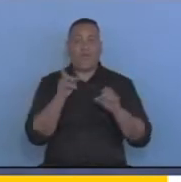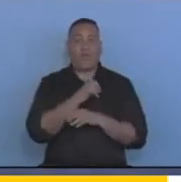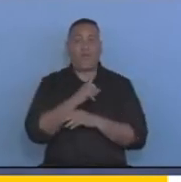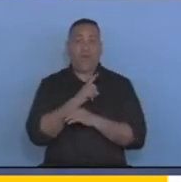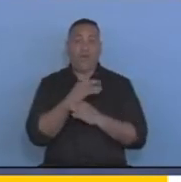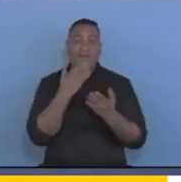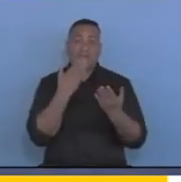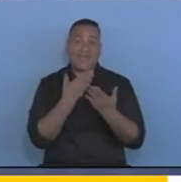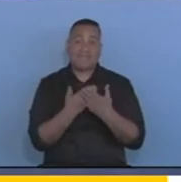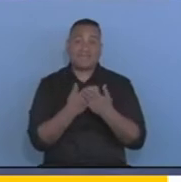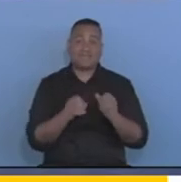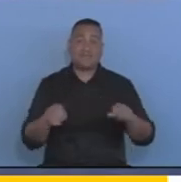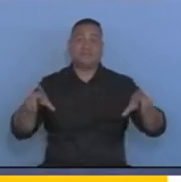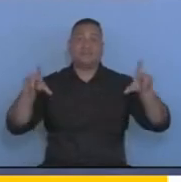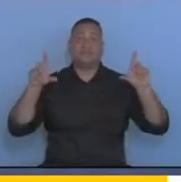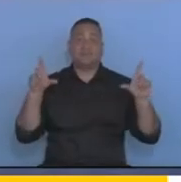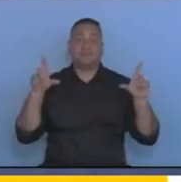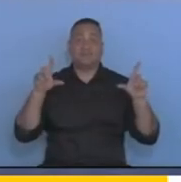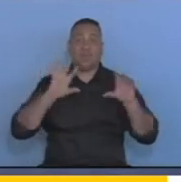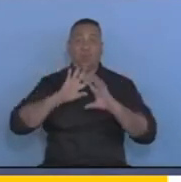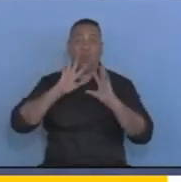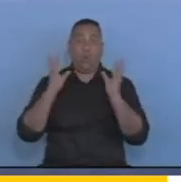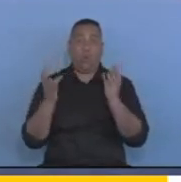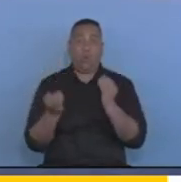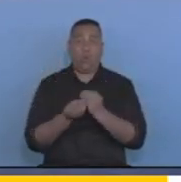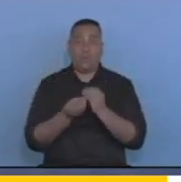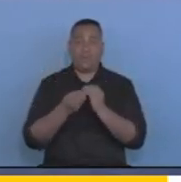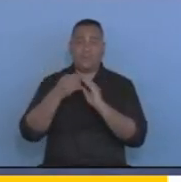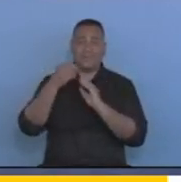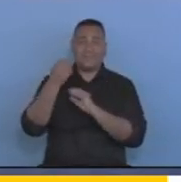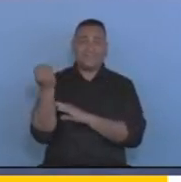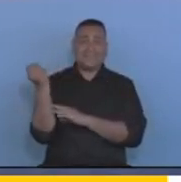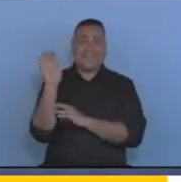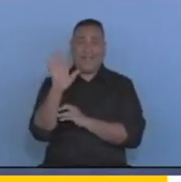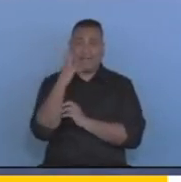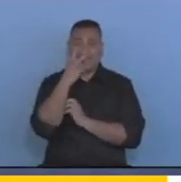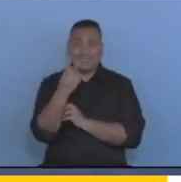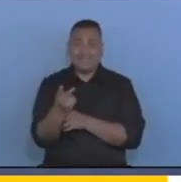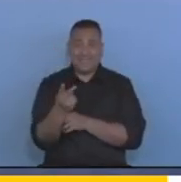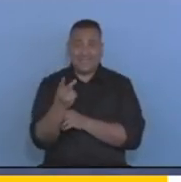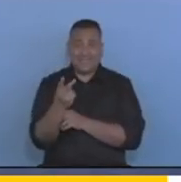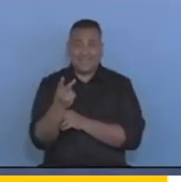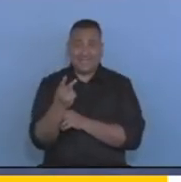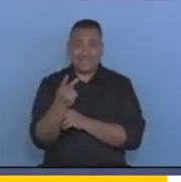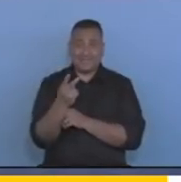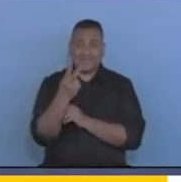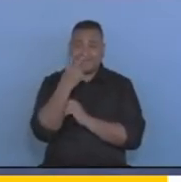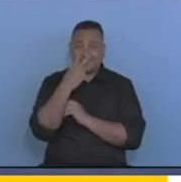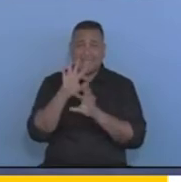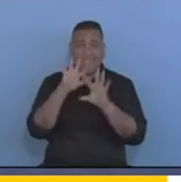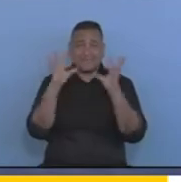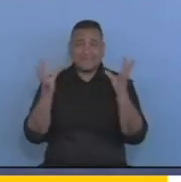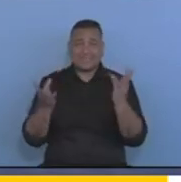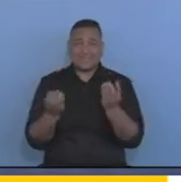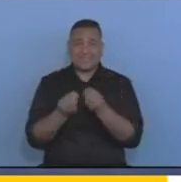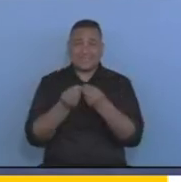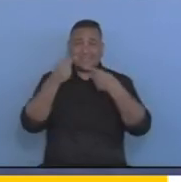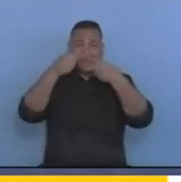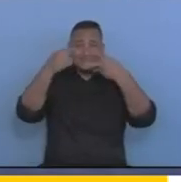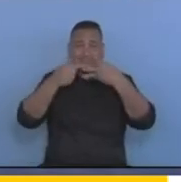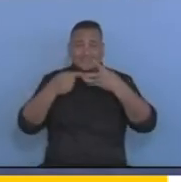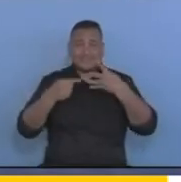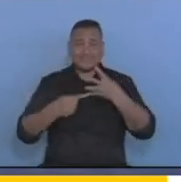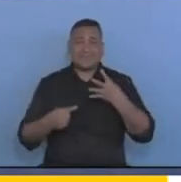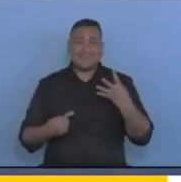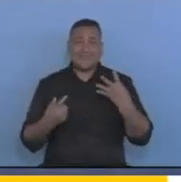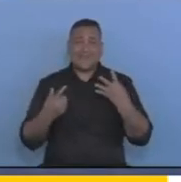all the fine on the screen right now, we've got it playing where you see all of that sort of happening in terms of bricklaying